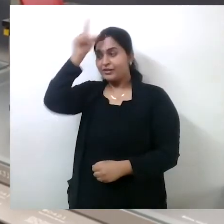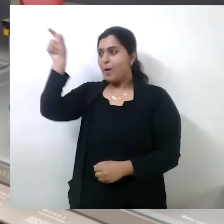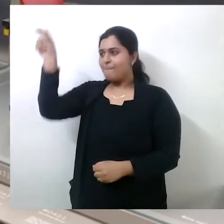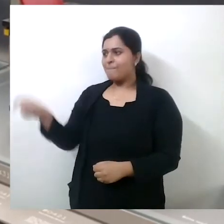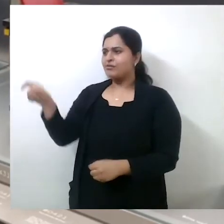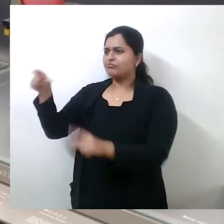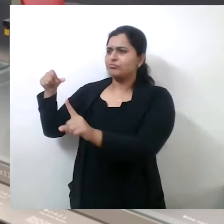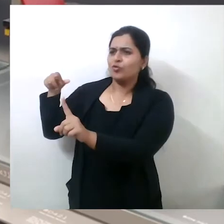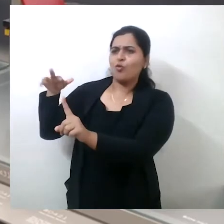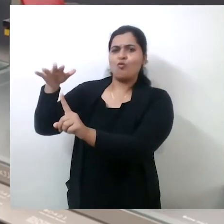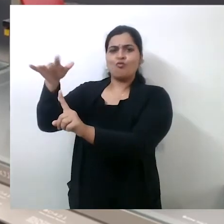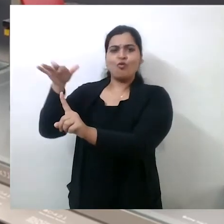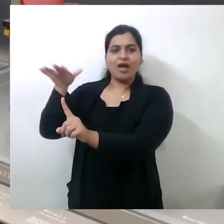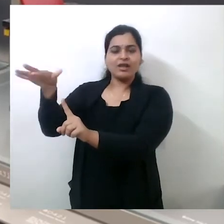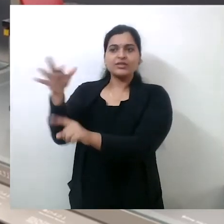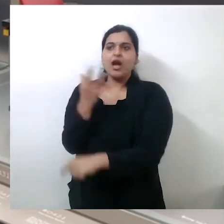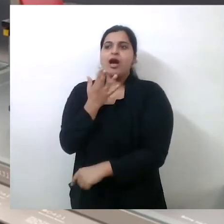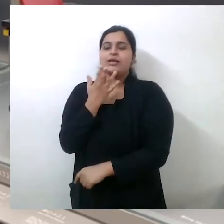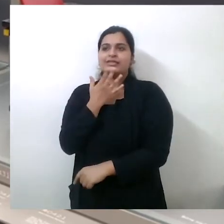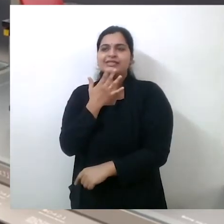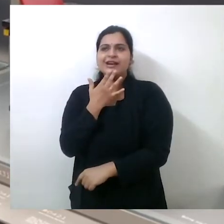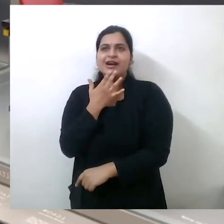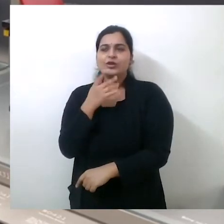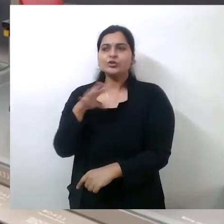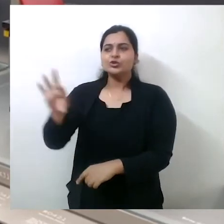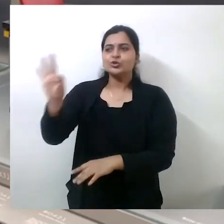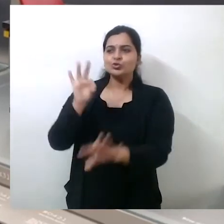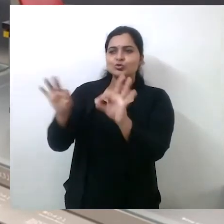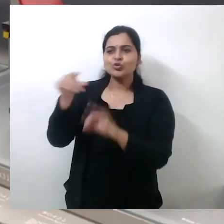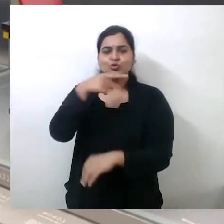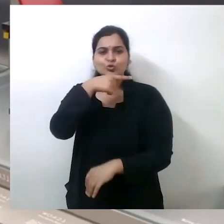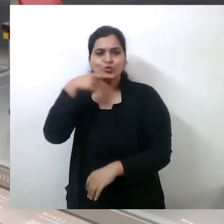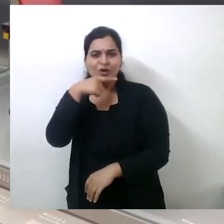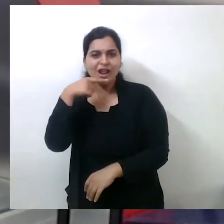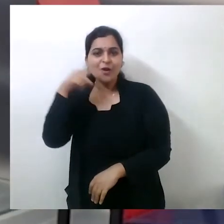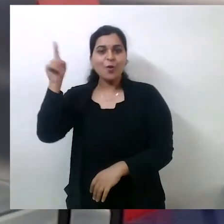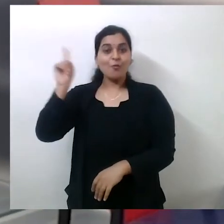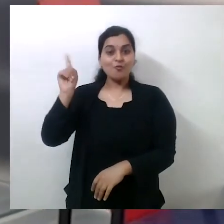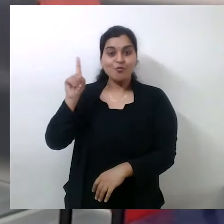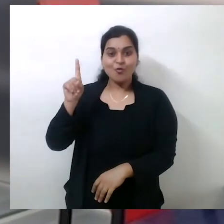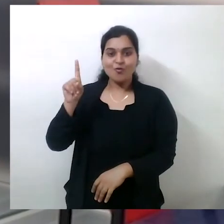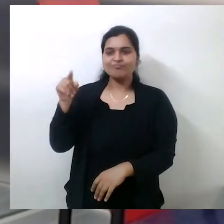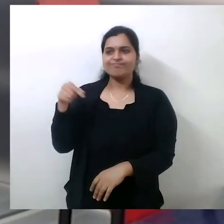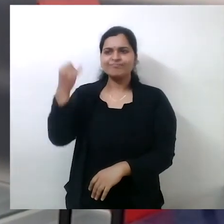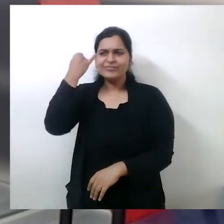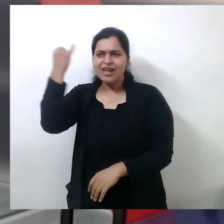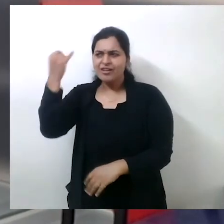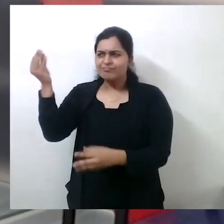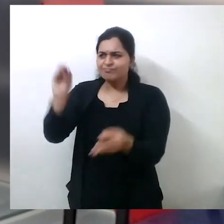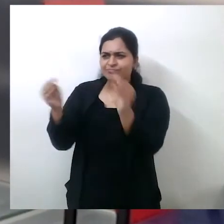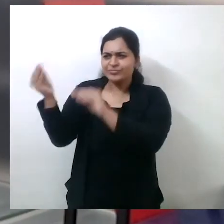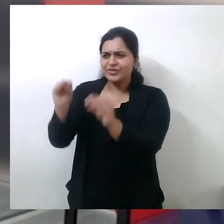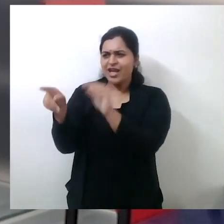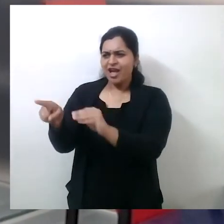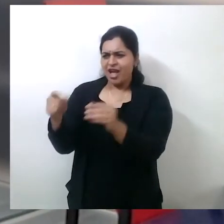was himself inspired by the color theory of Johann Wolfgang von Goethe as an inspiration. Rietveld said that he wanted to